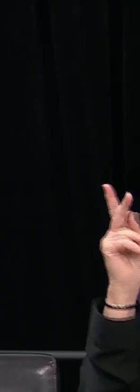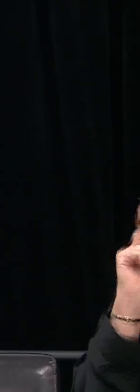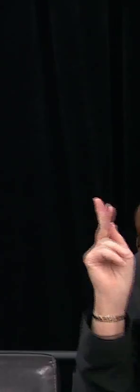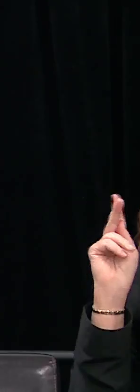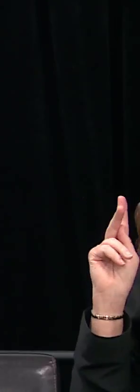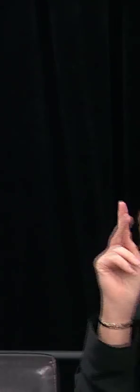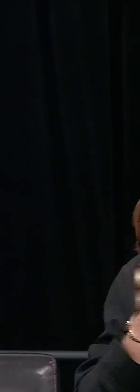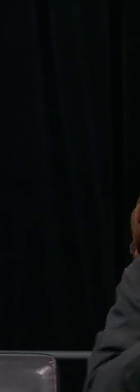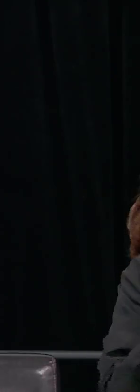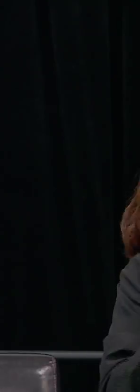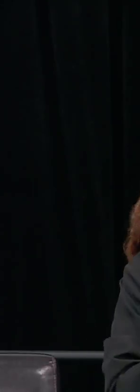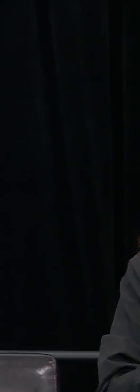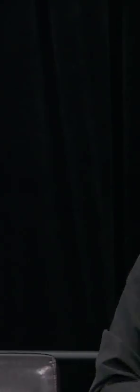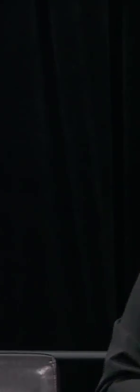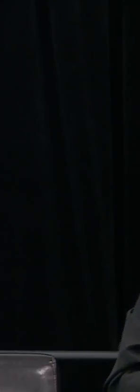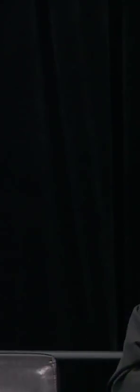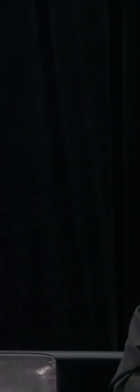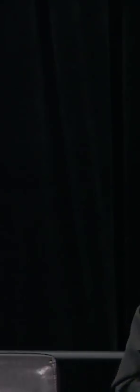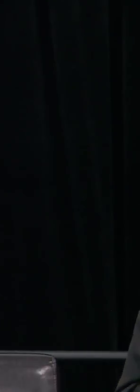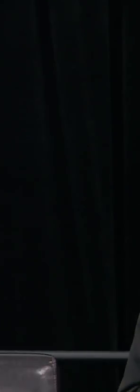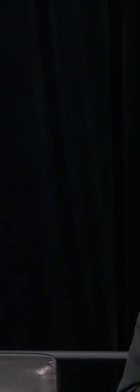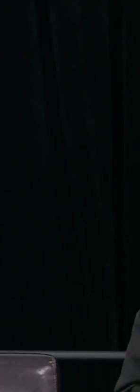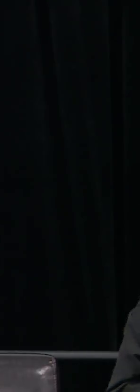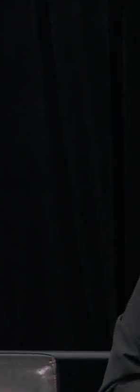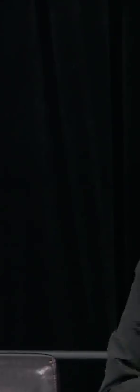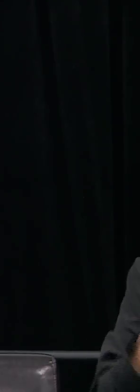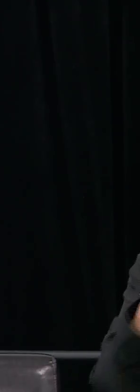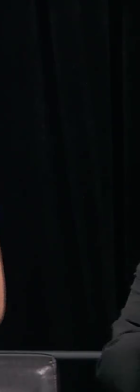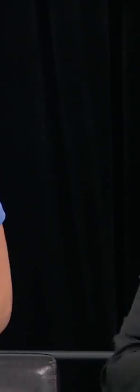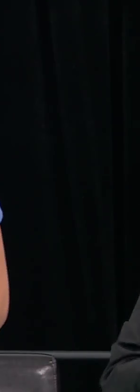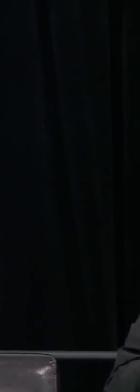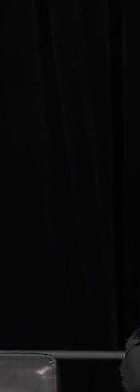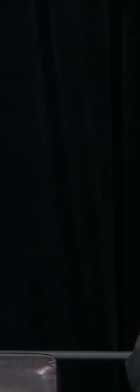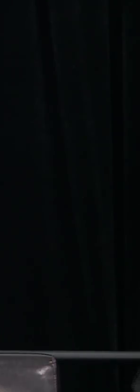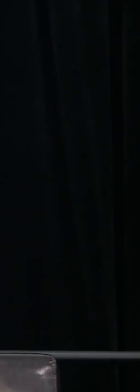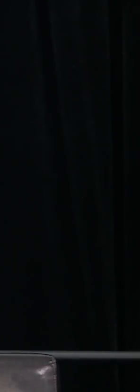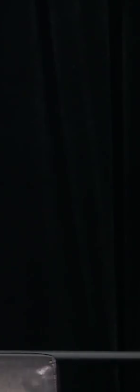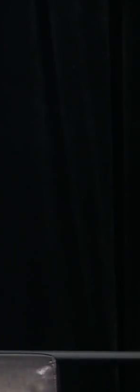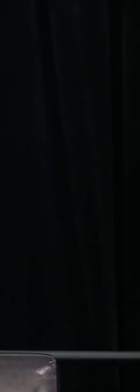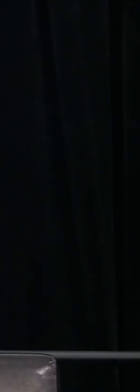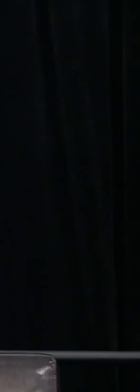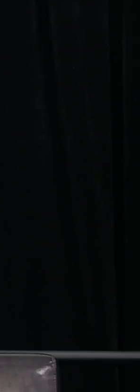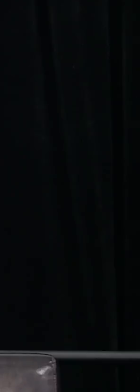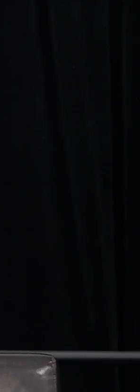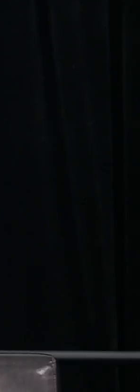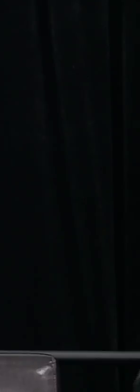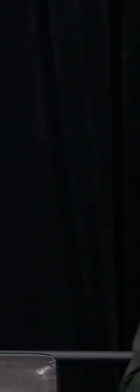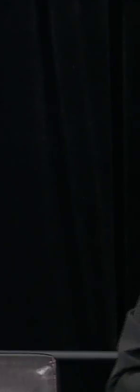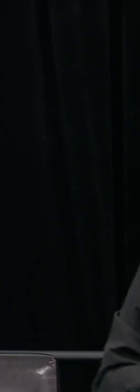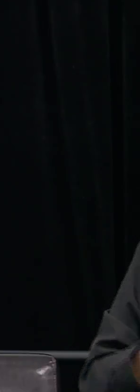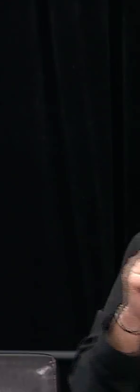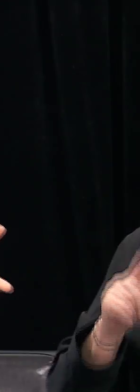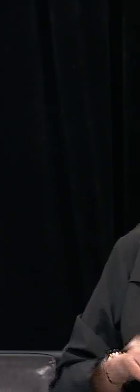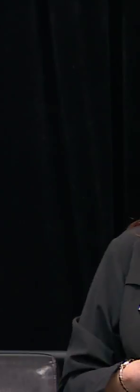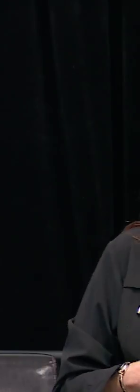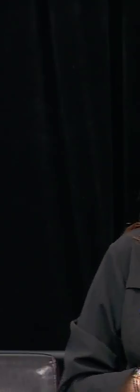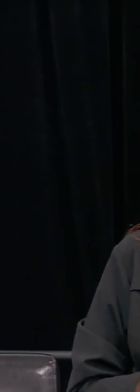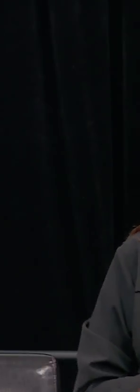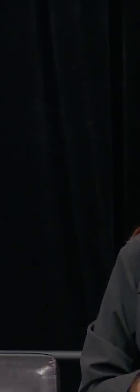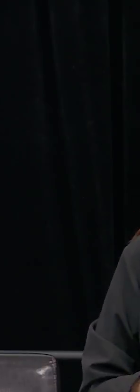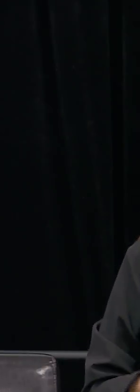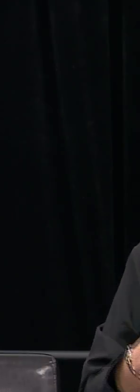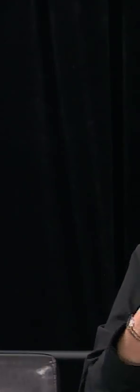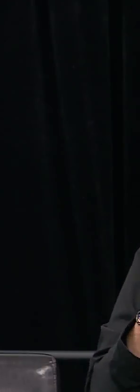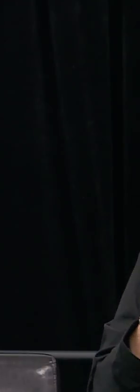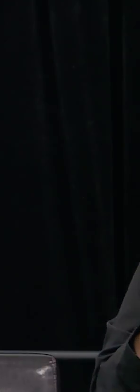not her world. More than that, I traveled in India. And I'm also from France, so I have this